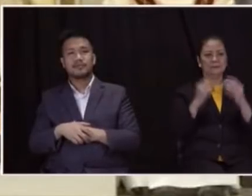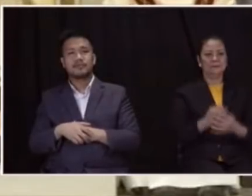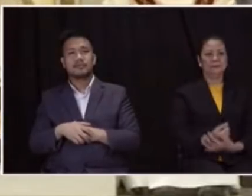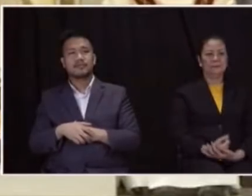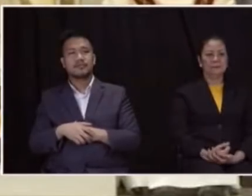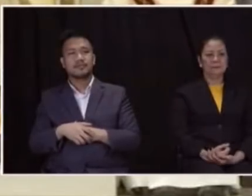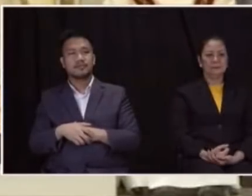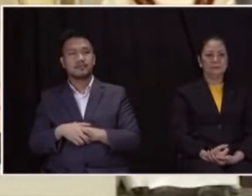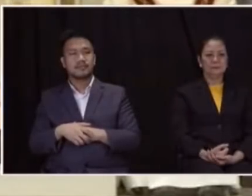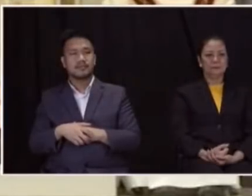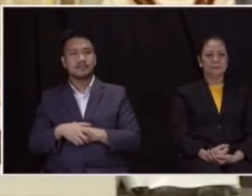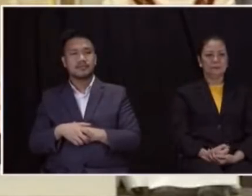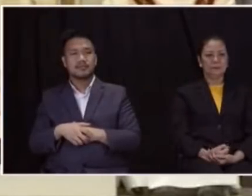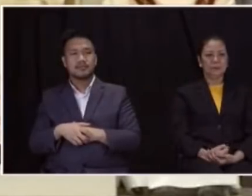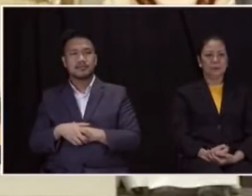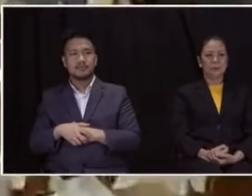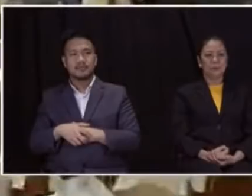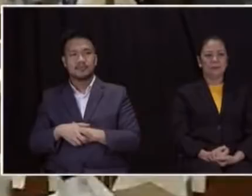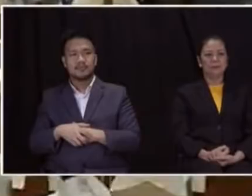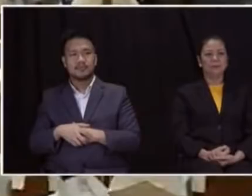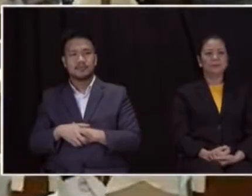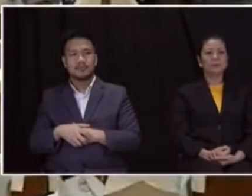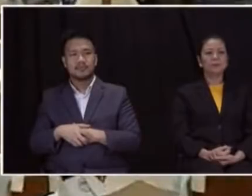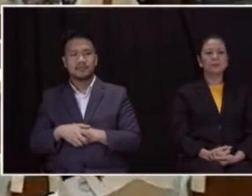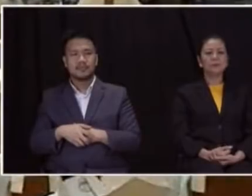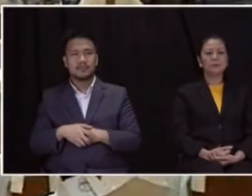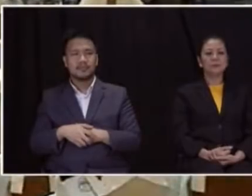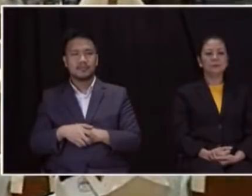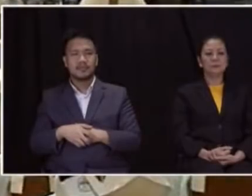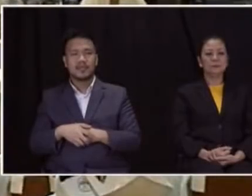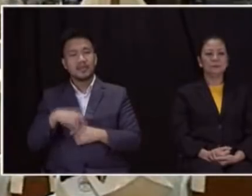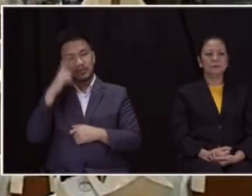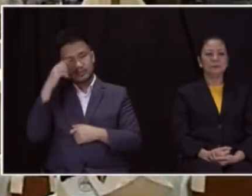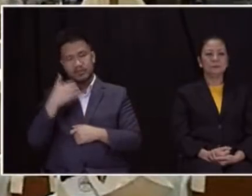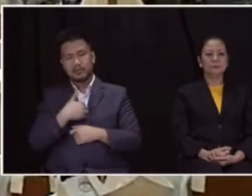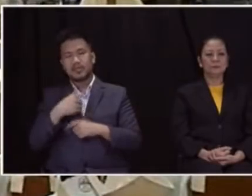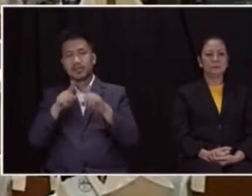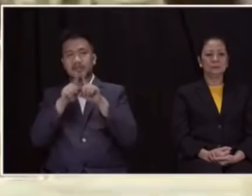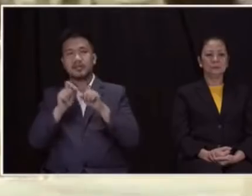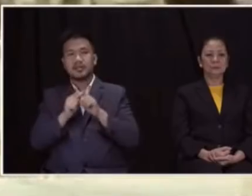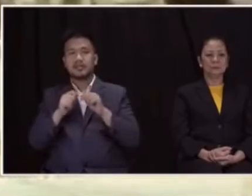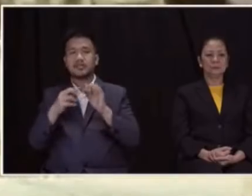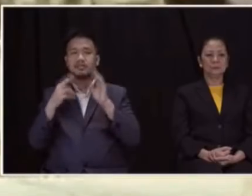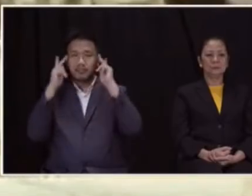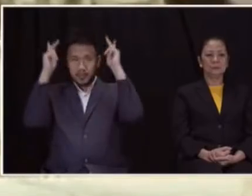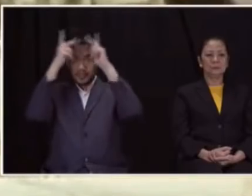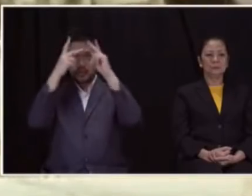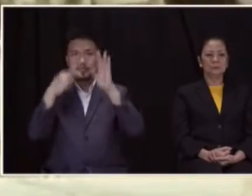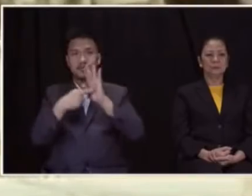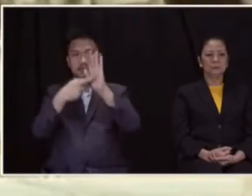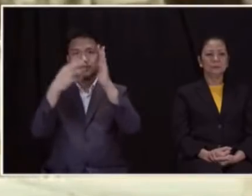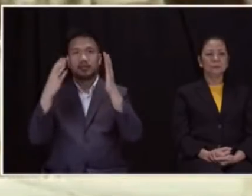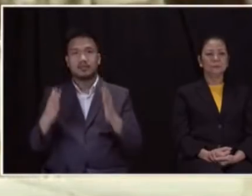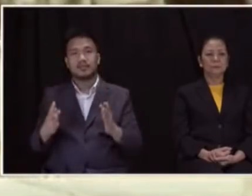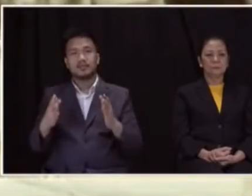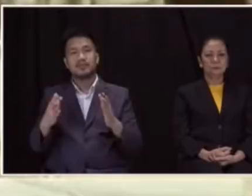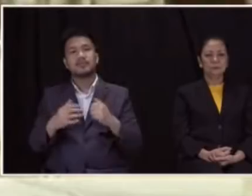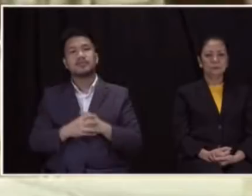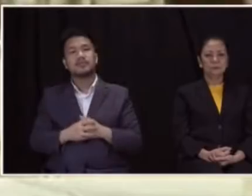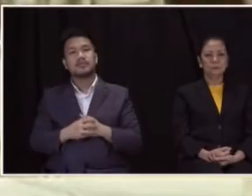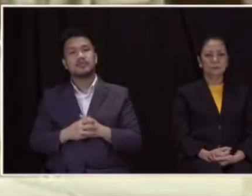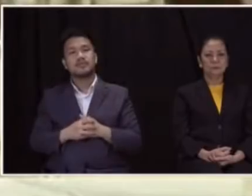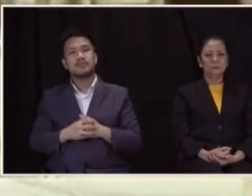And so it is for me as your Apostolic Nuncio, the representative